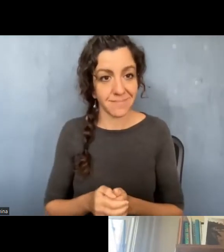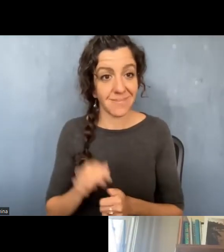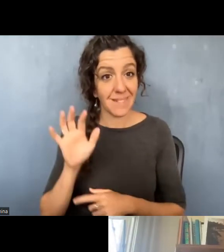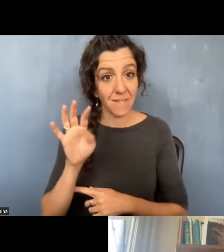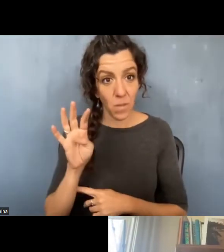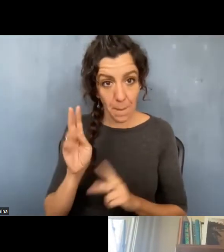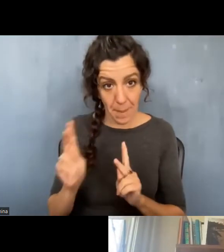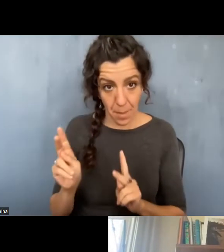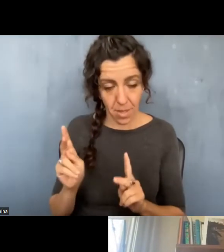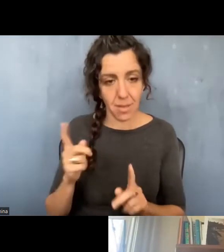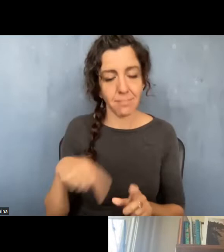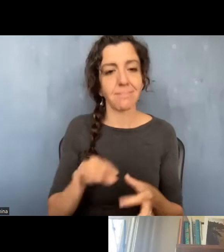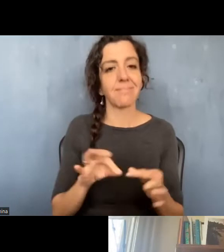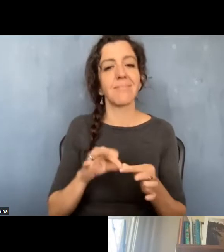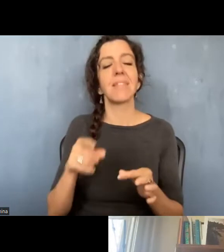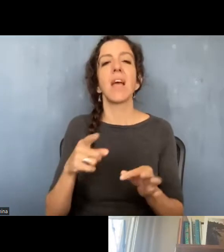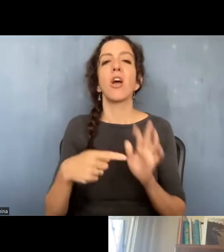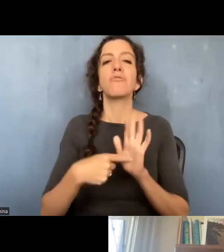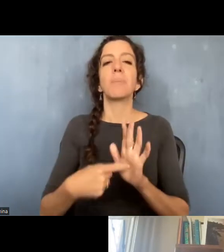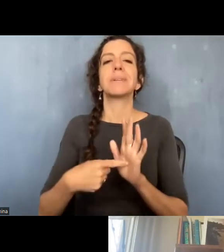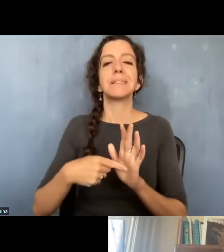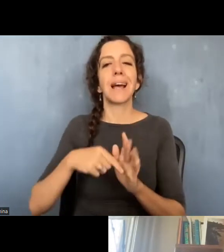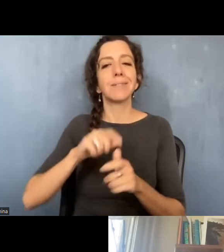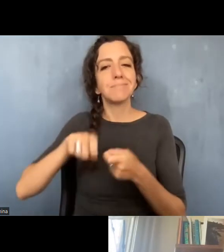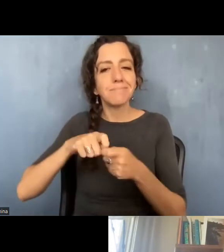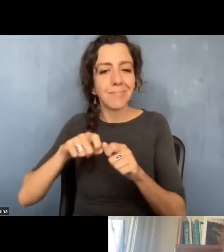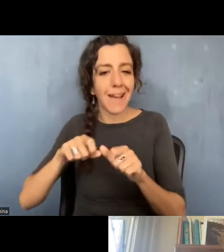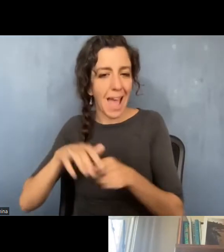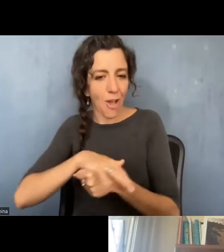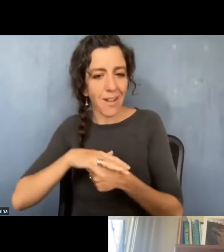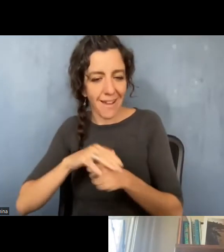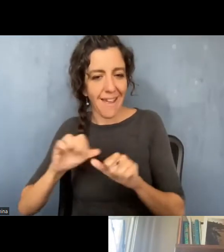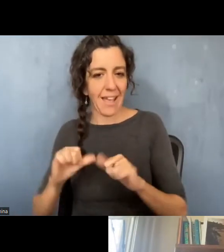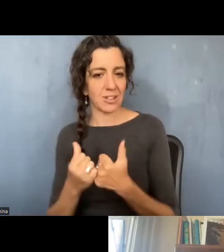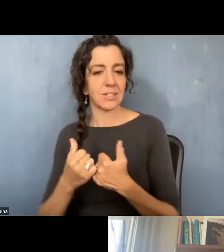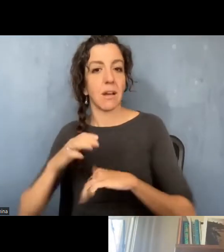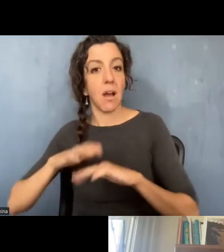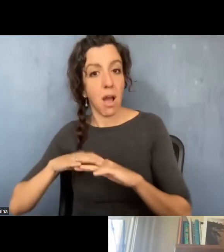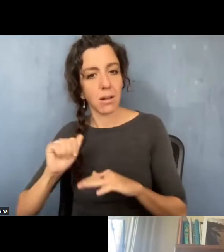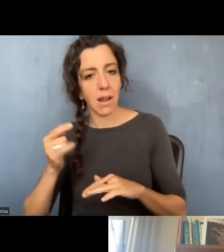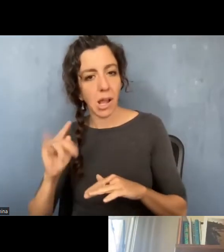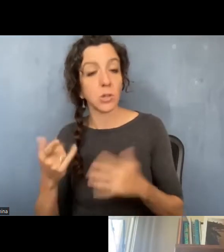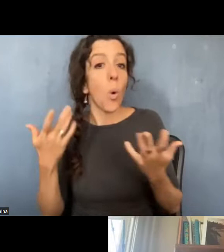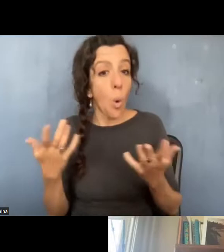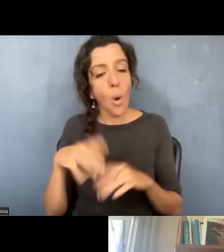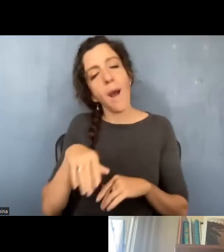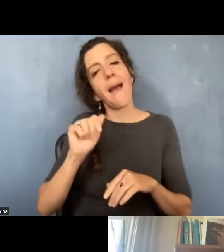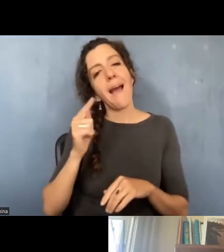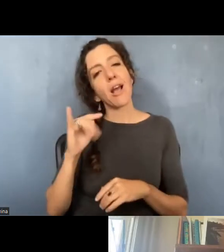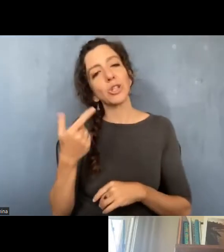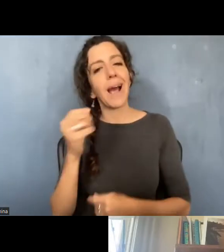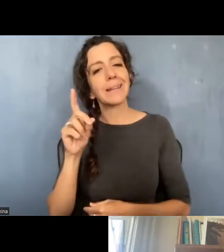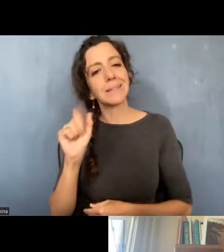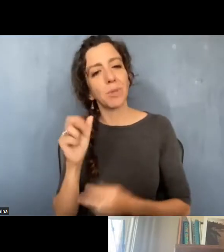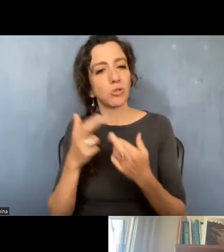people said that they were a representative of an area agency on aging and or an aging and disability resource